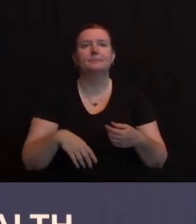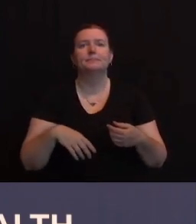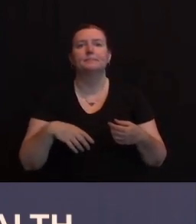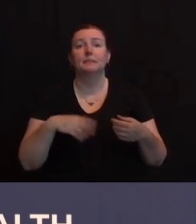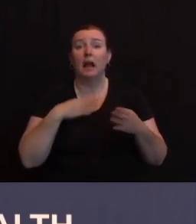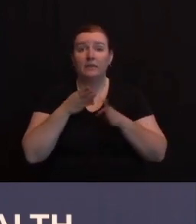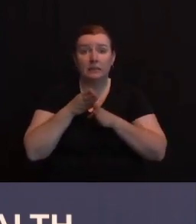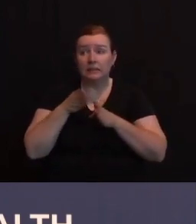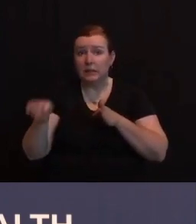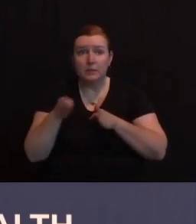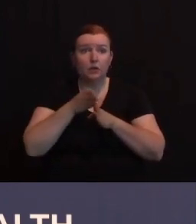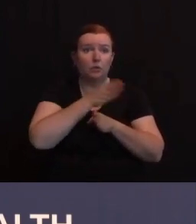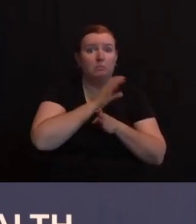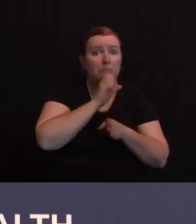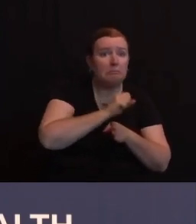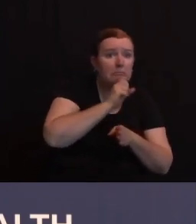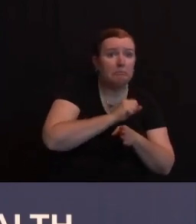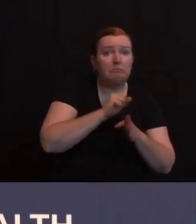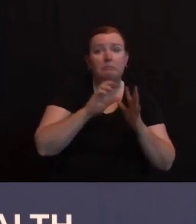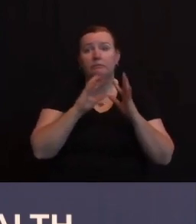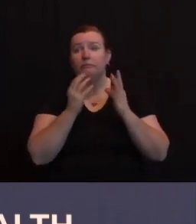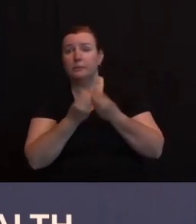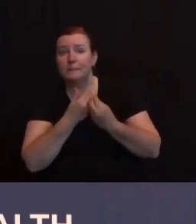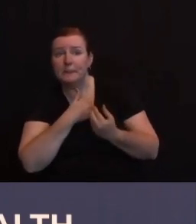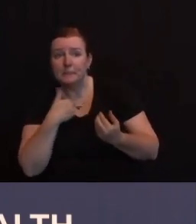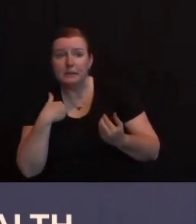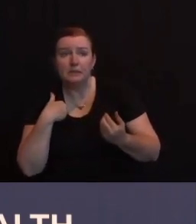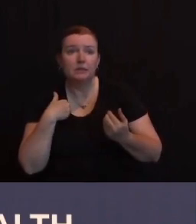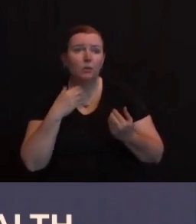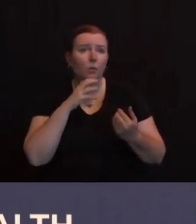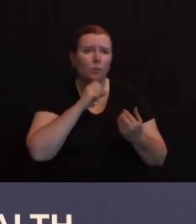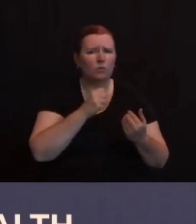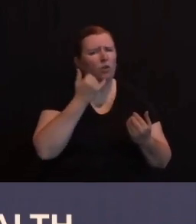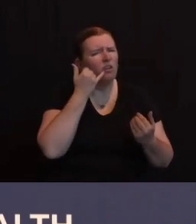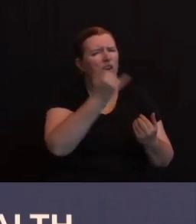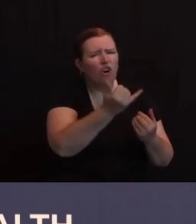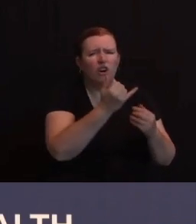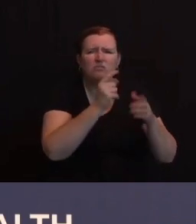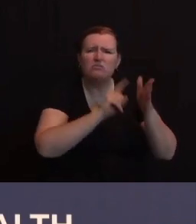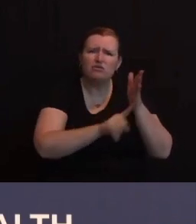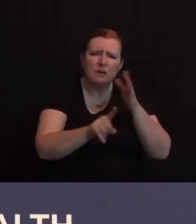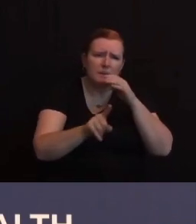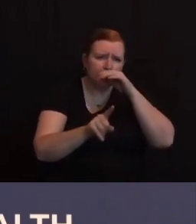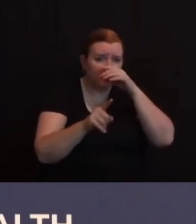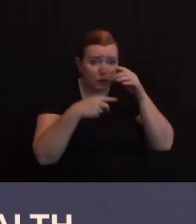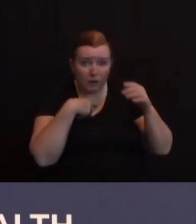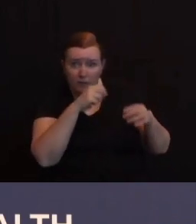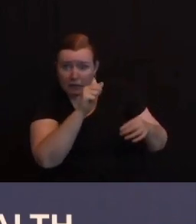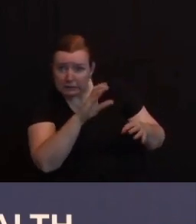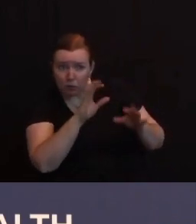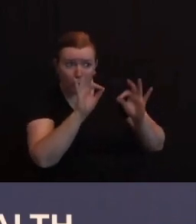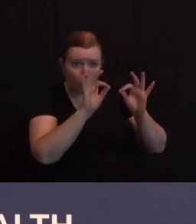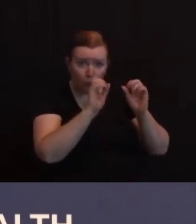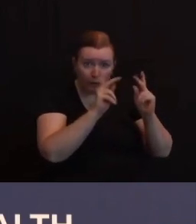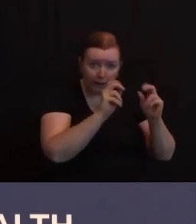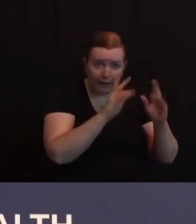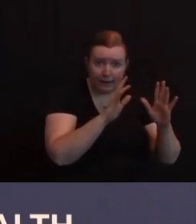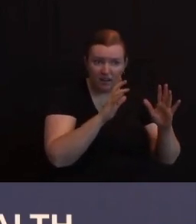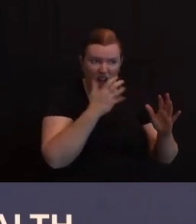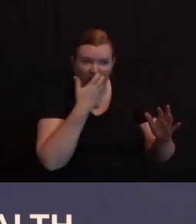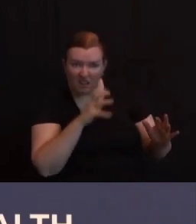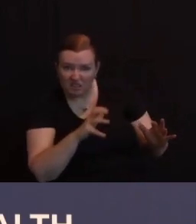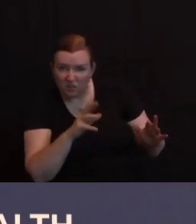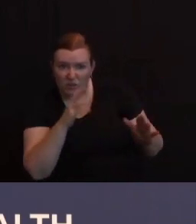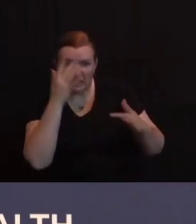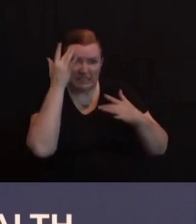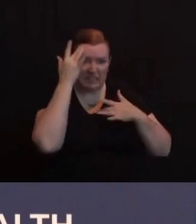is vulnerable just to check in on them, to make sure that they've got the air conditioning, that they know what they need to do in order